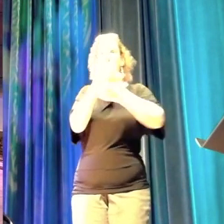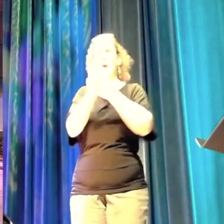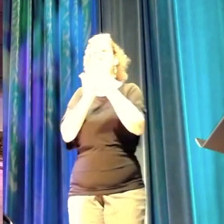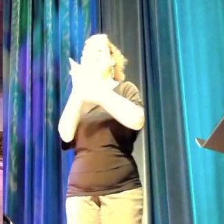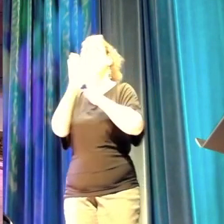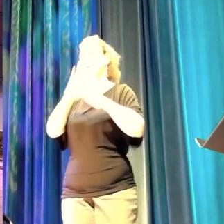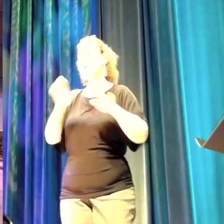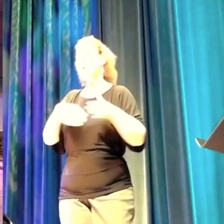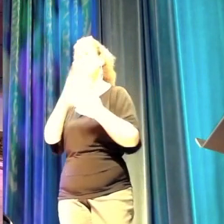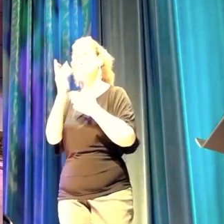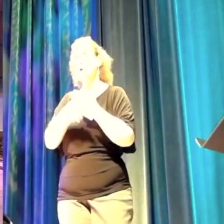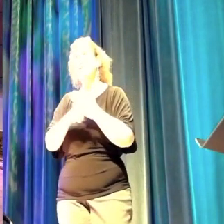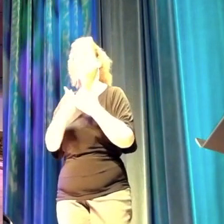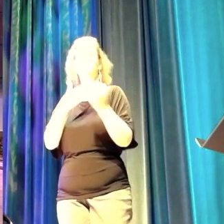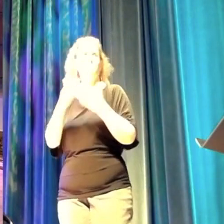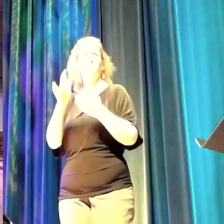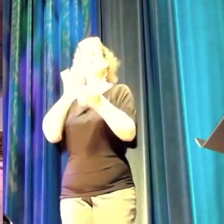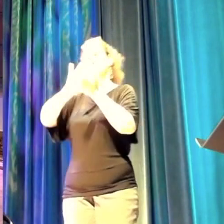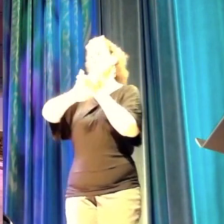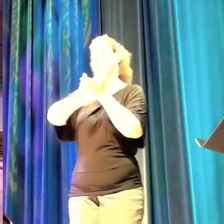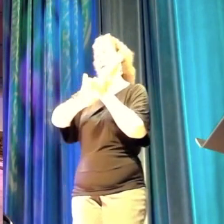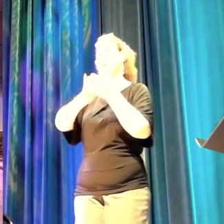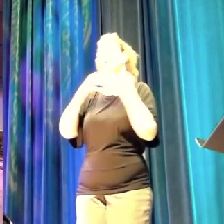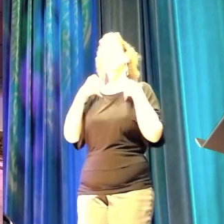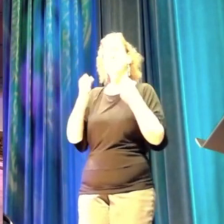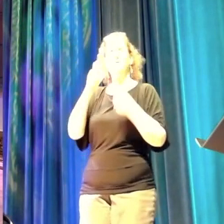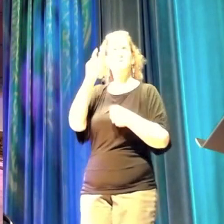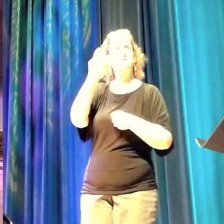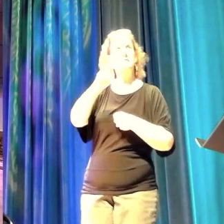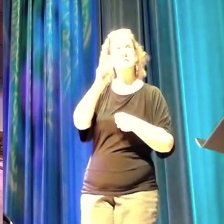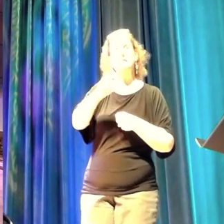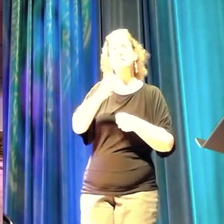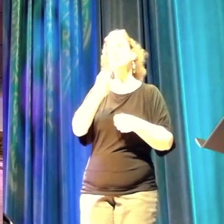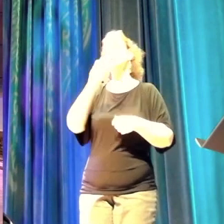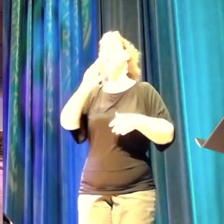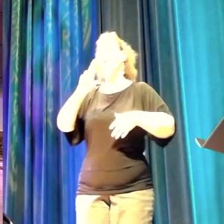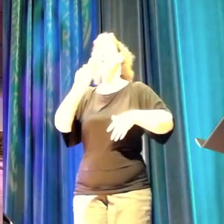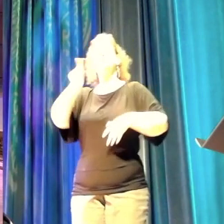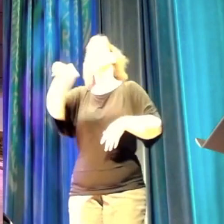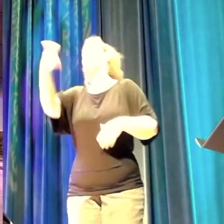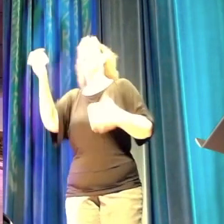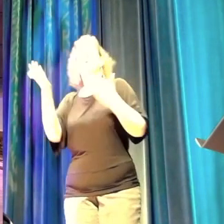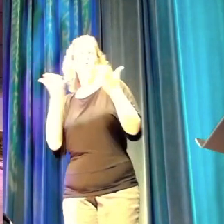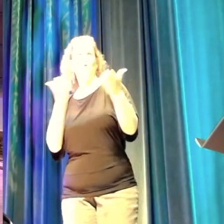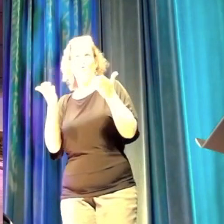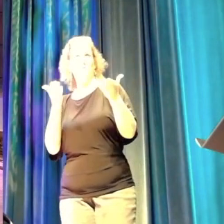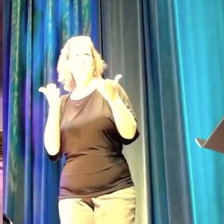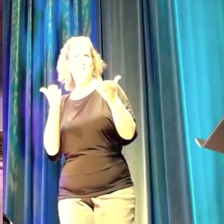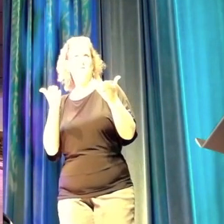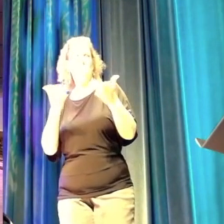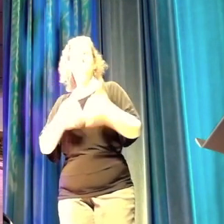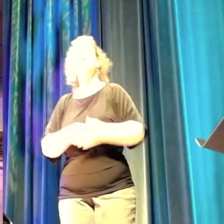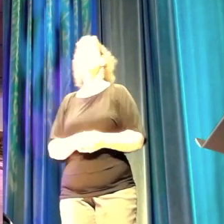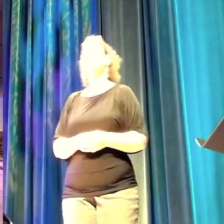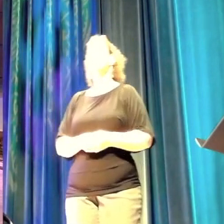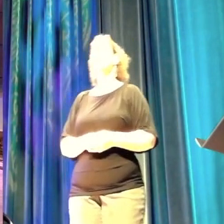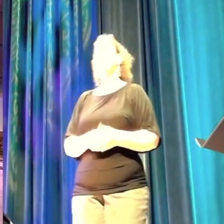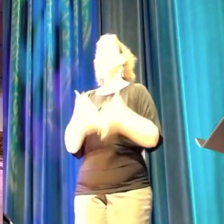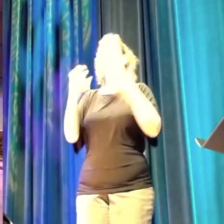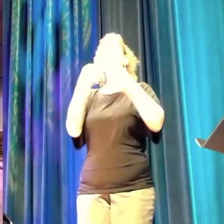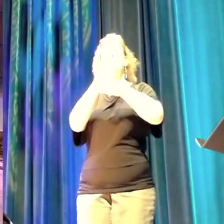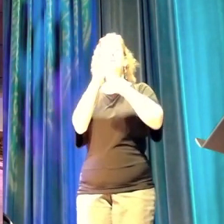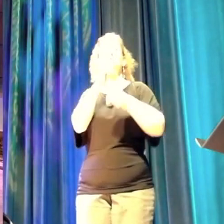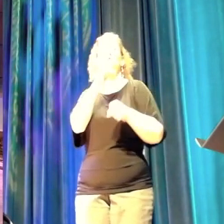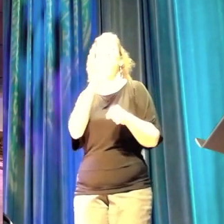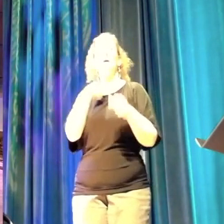children's program, whether they have medical health care needs or need other services as a child. We want to make sure